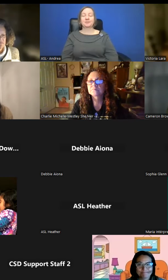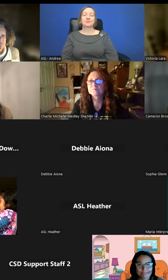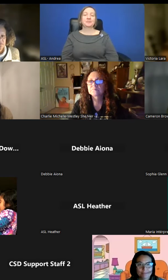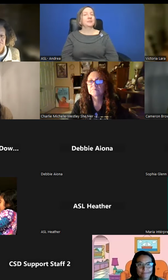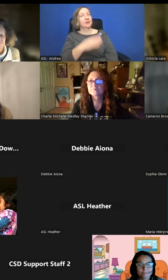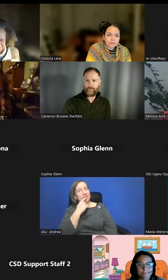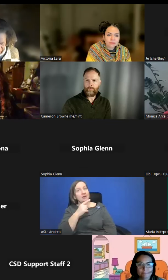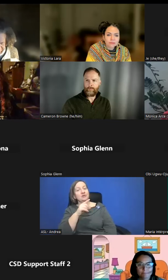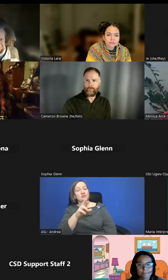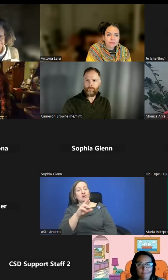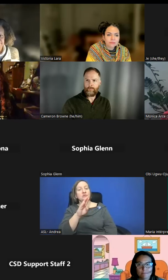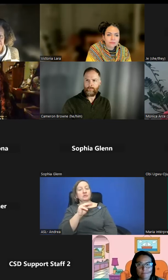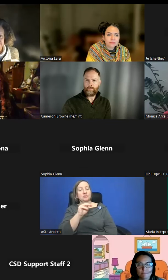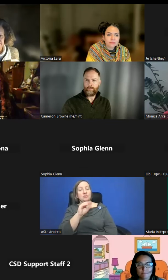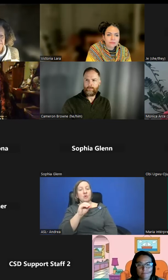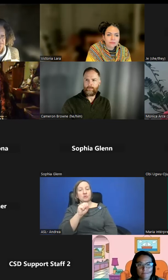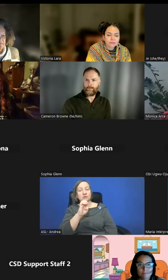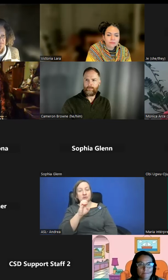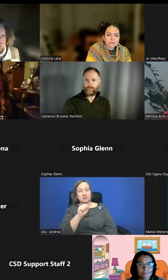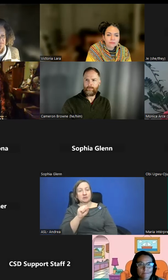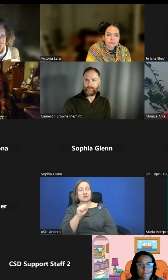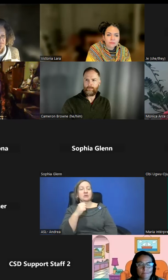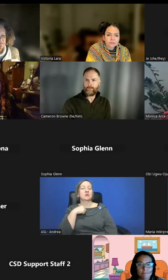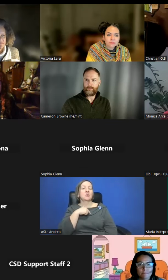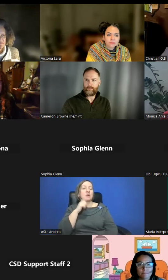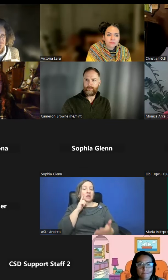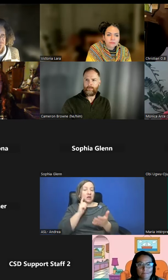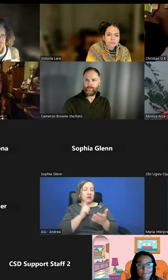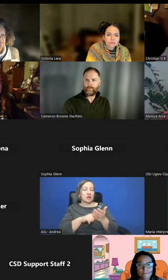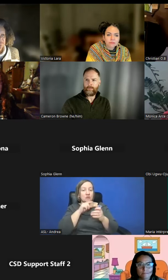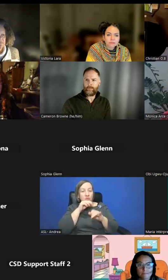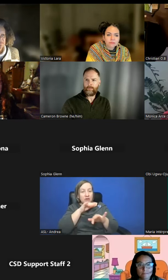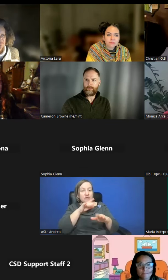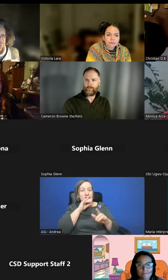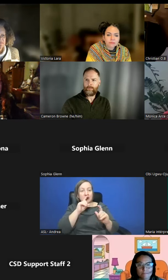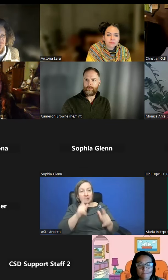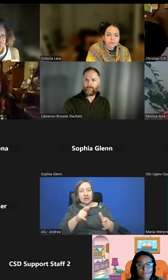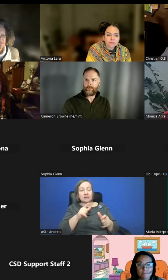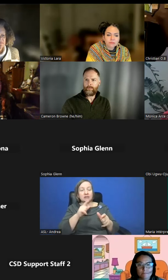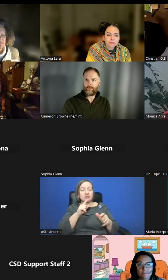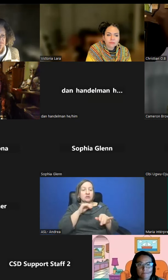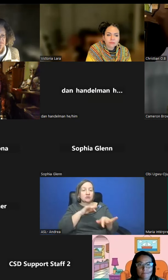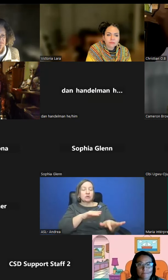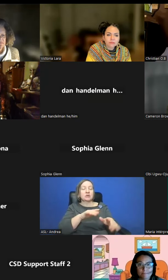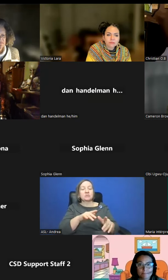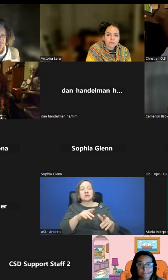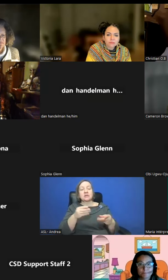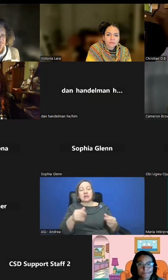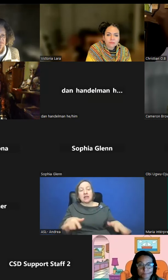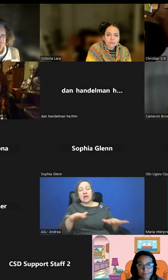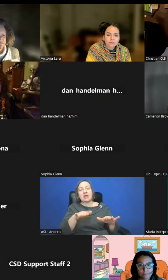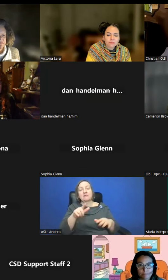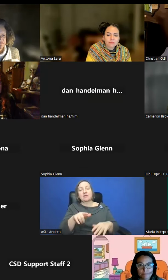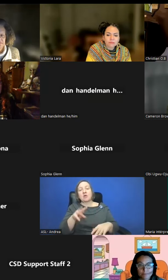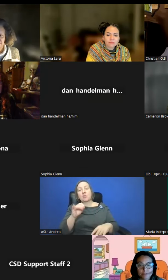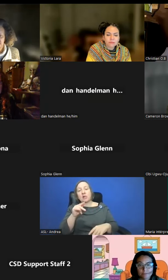Thank you, Dr. Moses. We acknowledge that the rivers, lakes, streams, and lands of the lower Willamette River rest upon